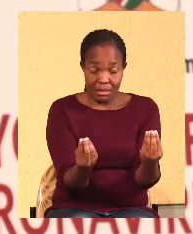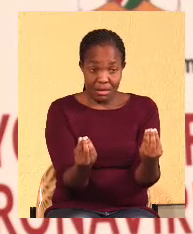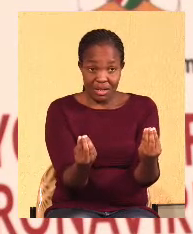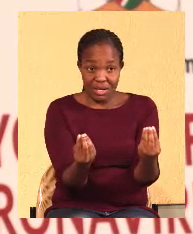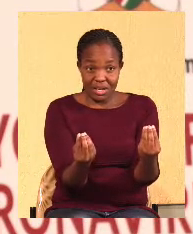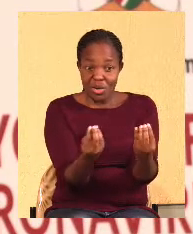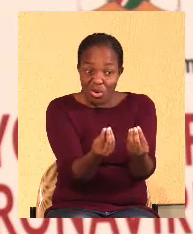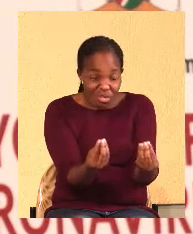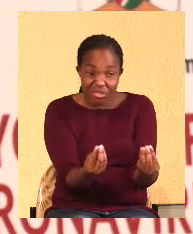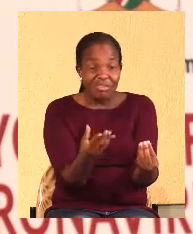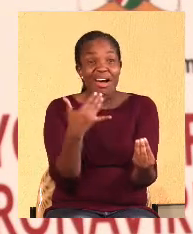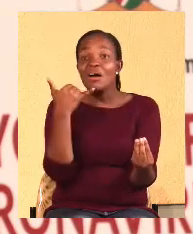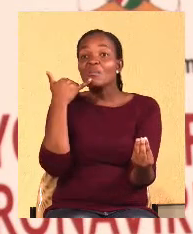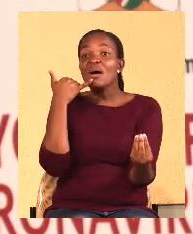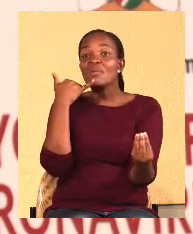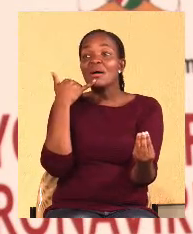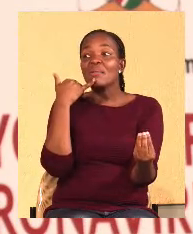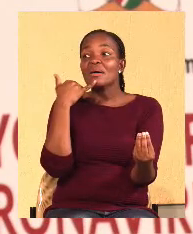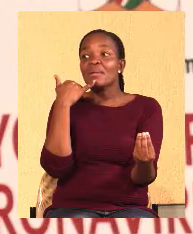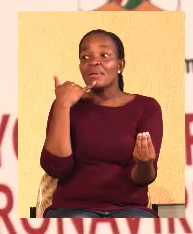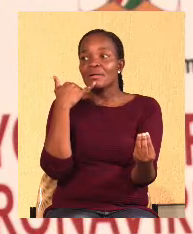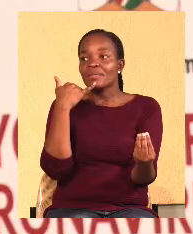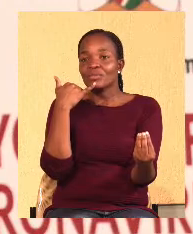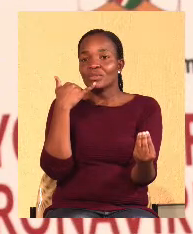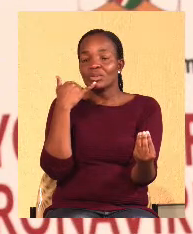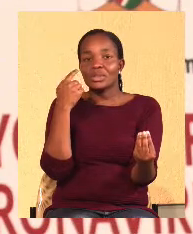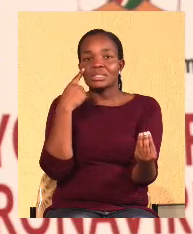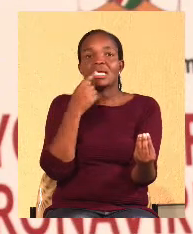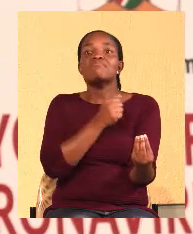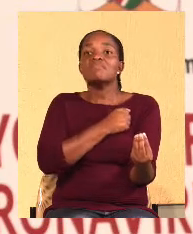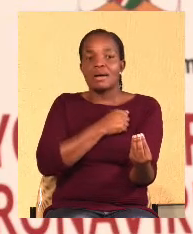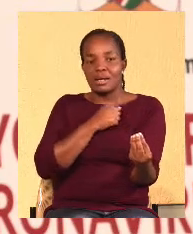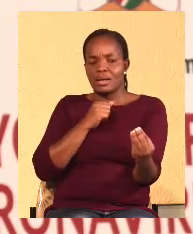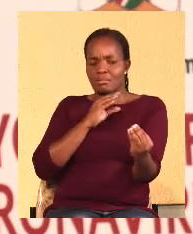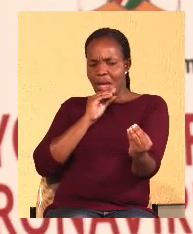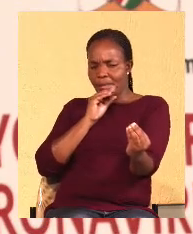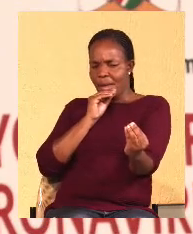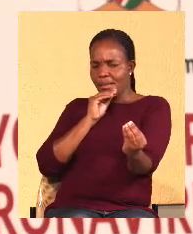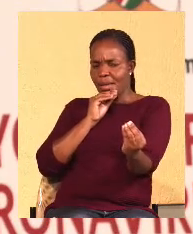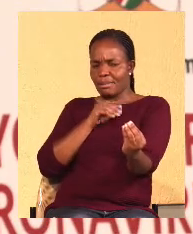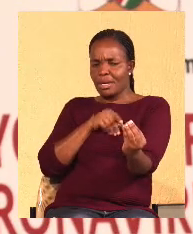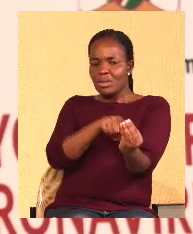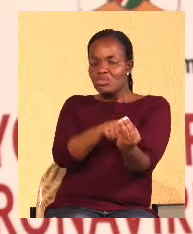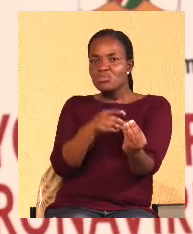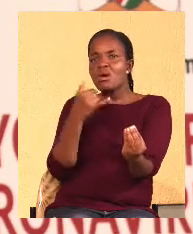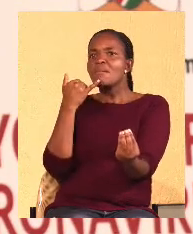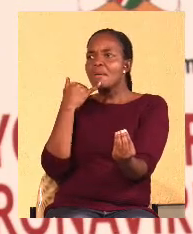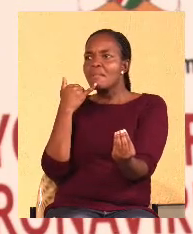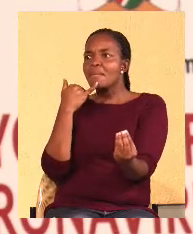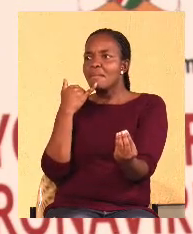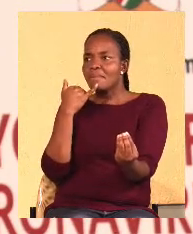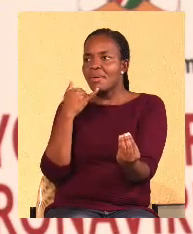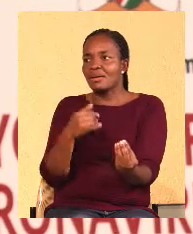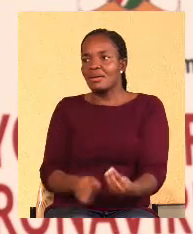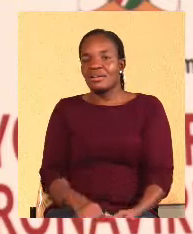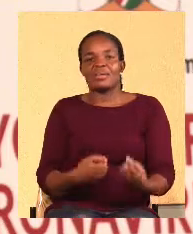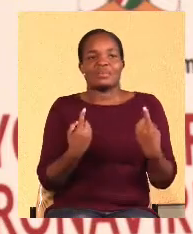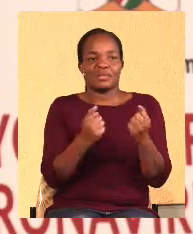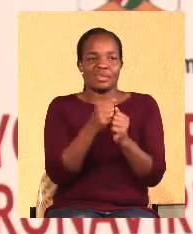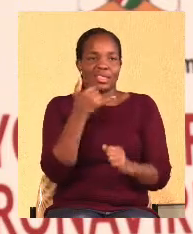small children, you can hear the mother talking behind, and they are just playing with our